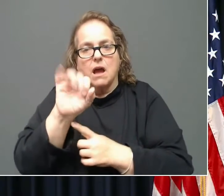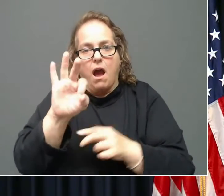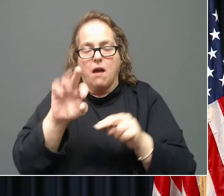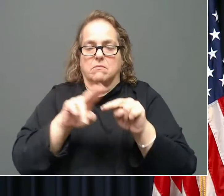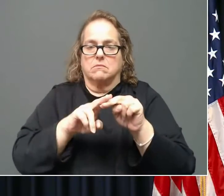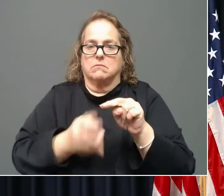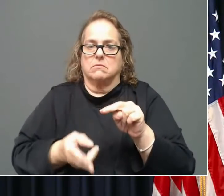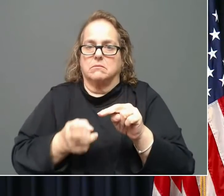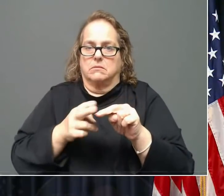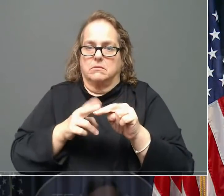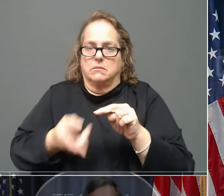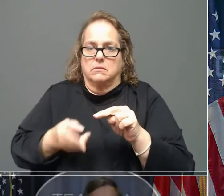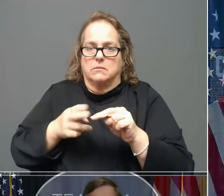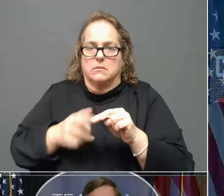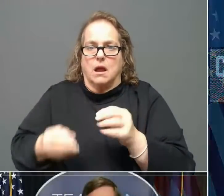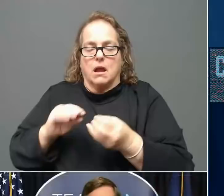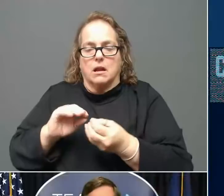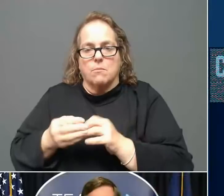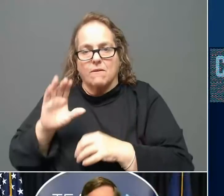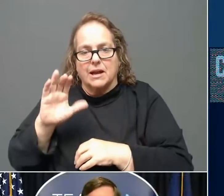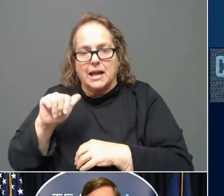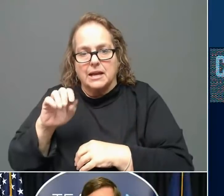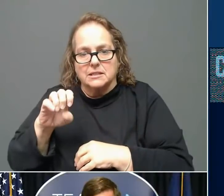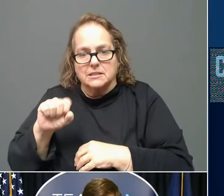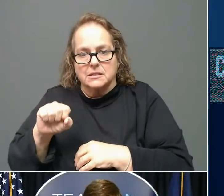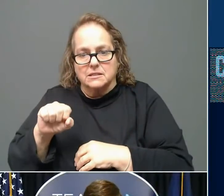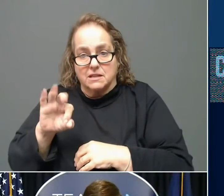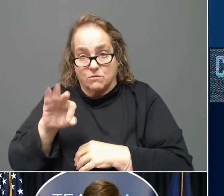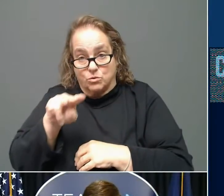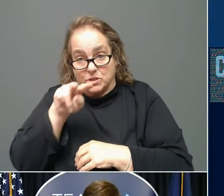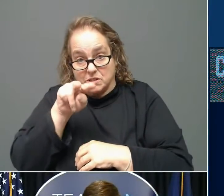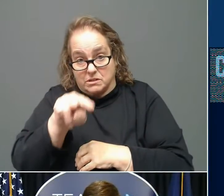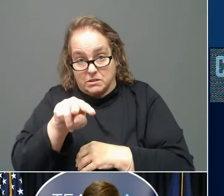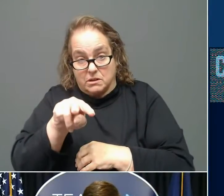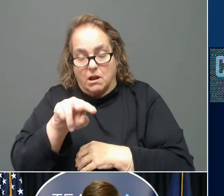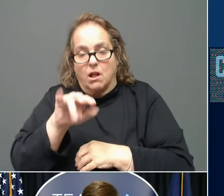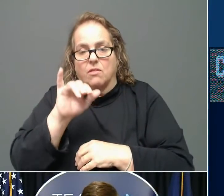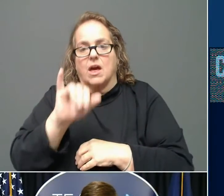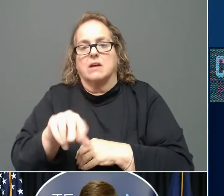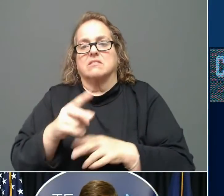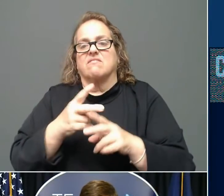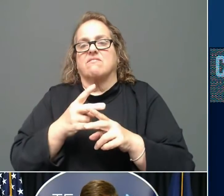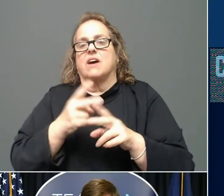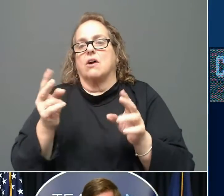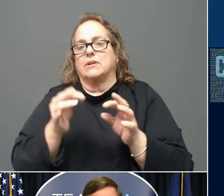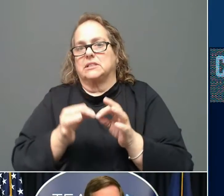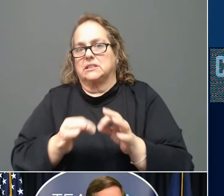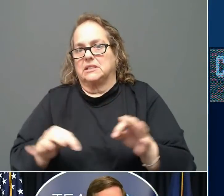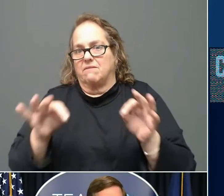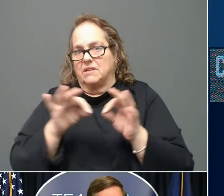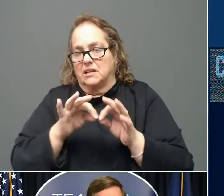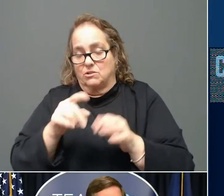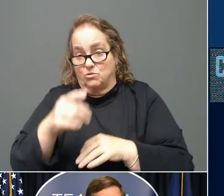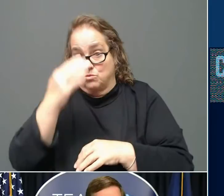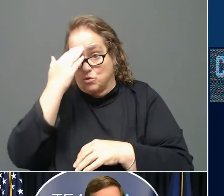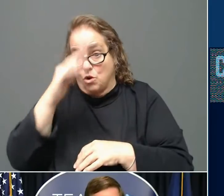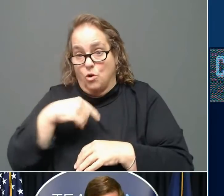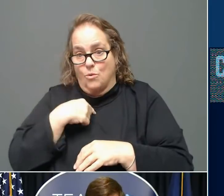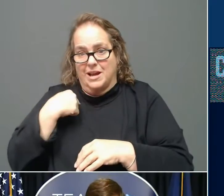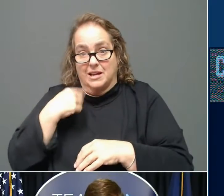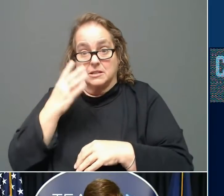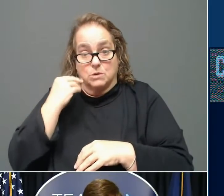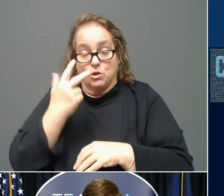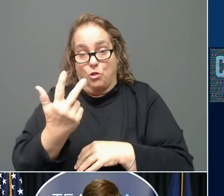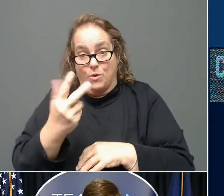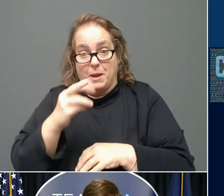chart. This is significant. As you know, we've experienced 3 major waves of